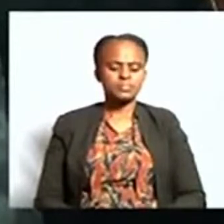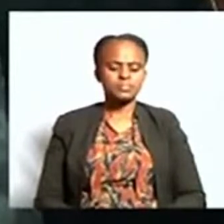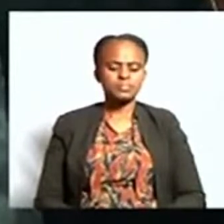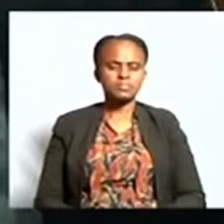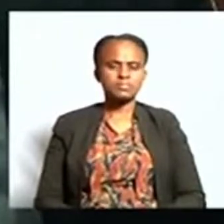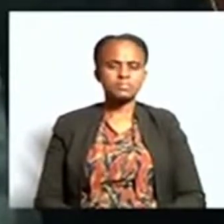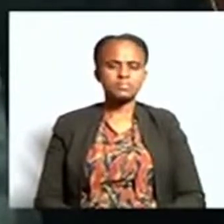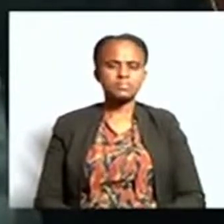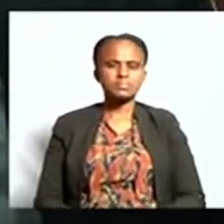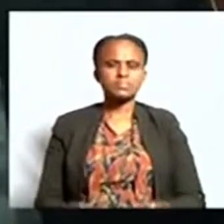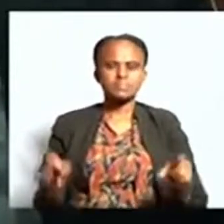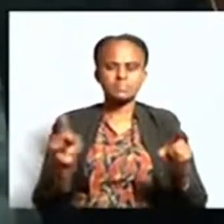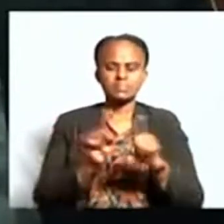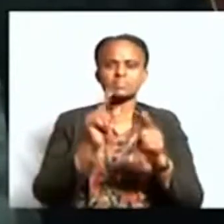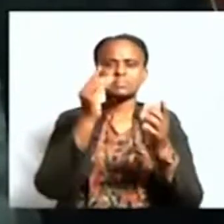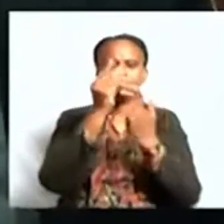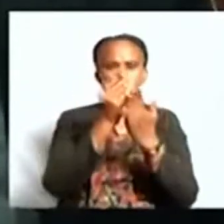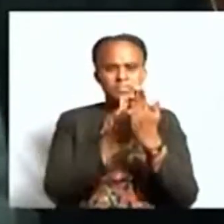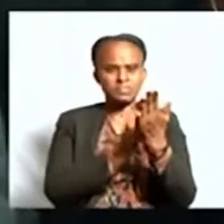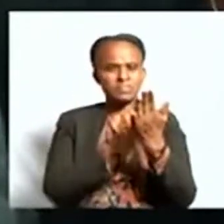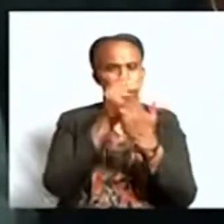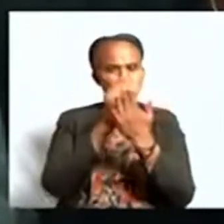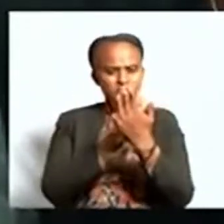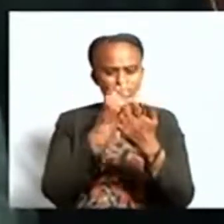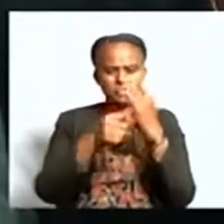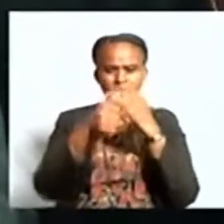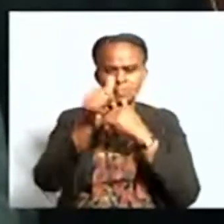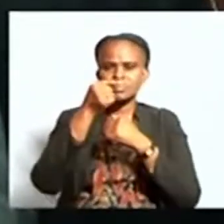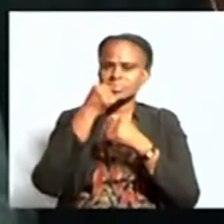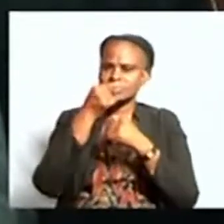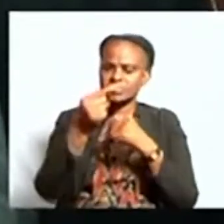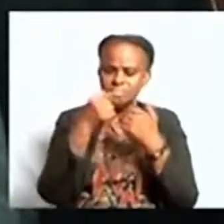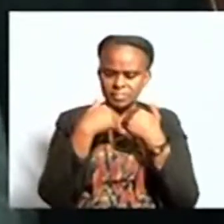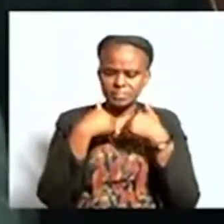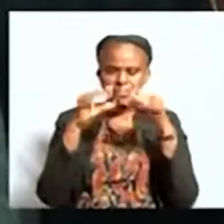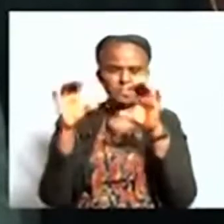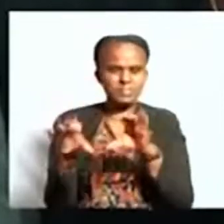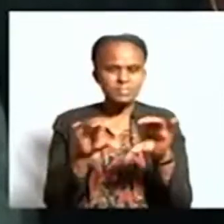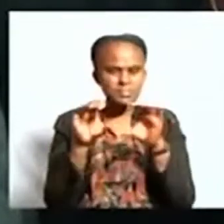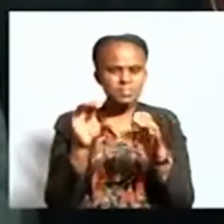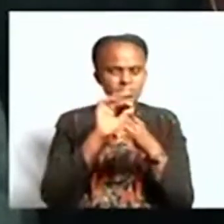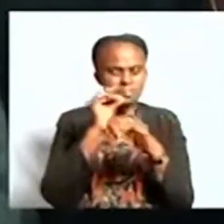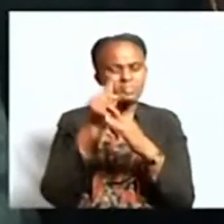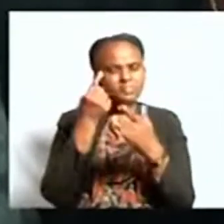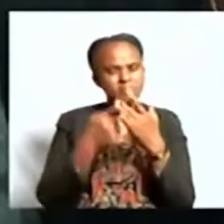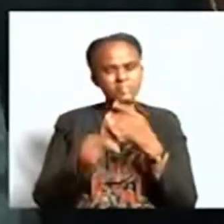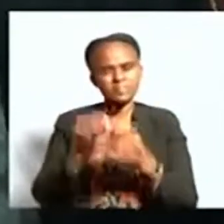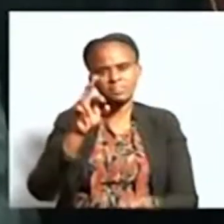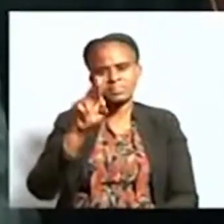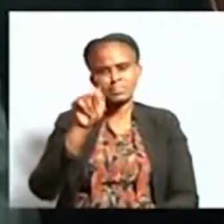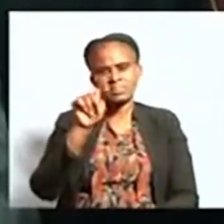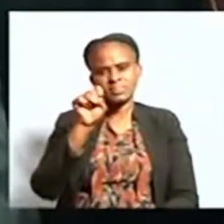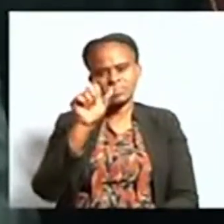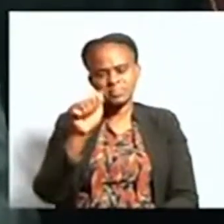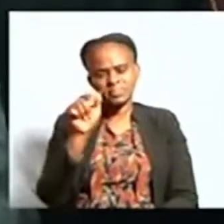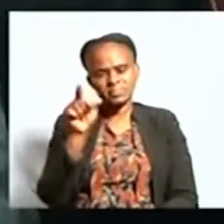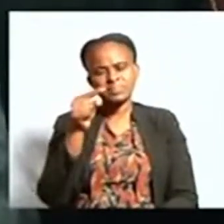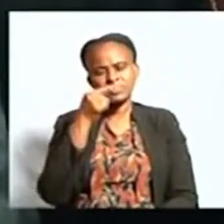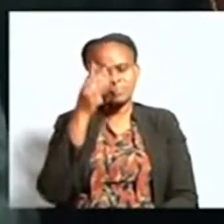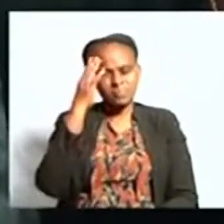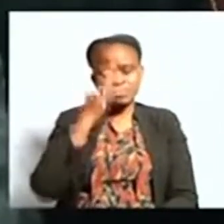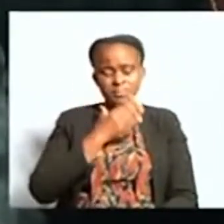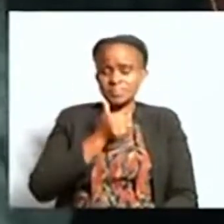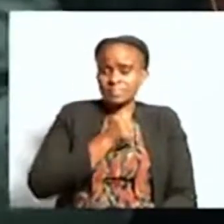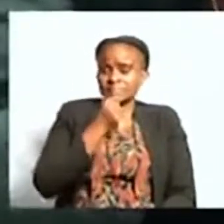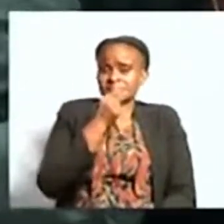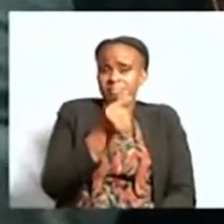So the list goes on of what they are claiming to have been done by what RATSA is claiming to have been done. And that's why I'm saying it's below